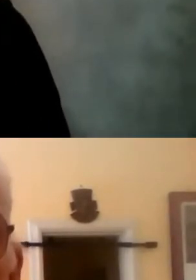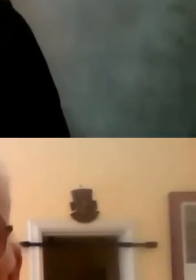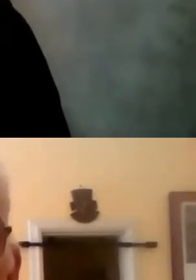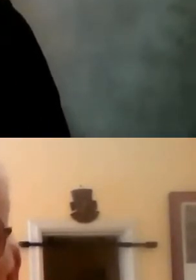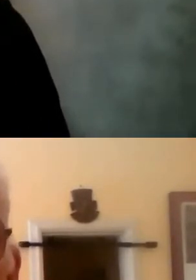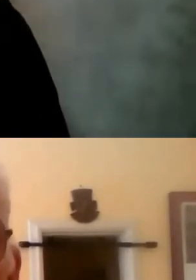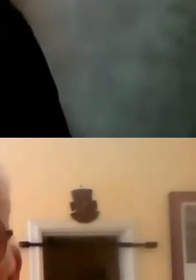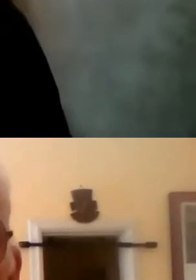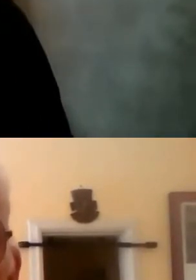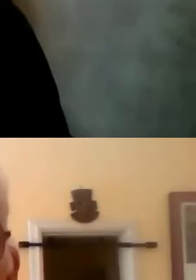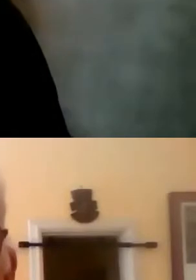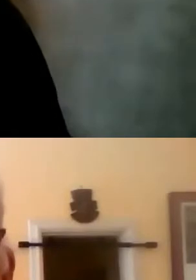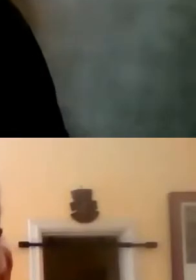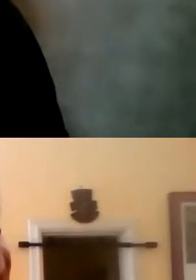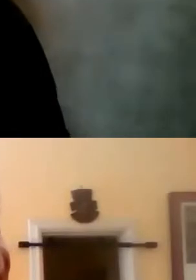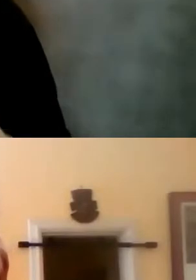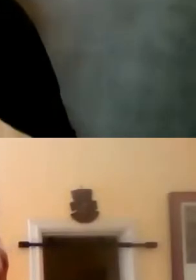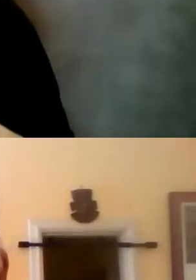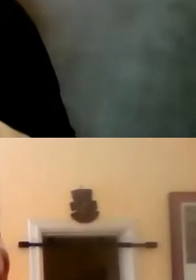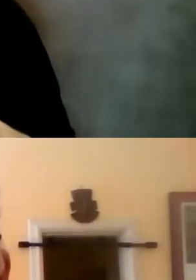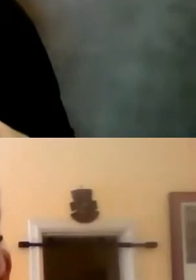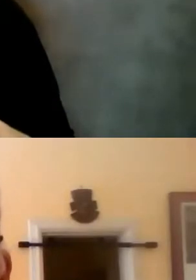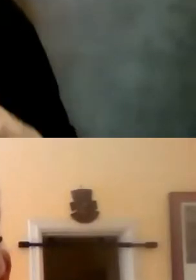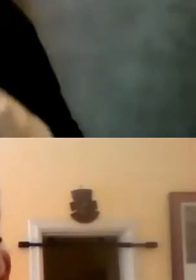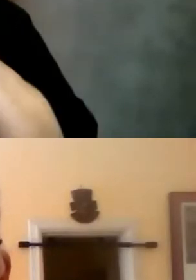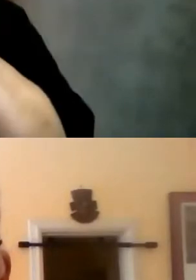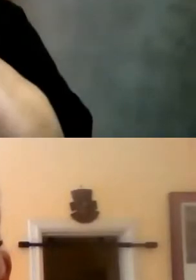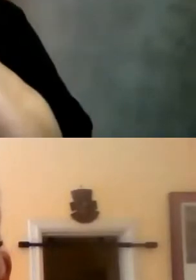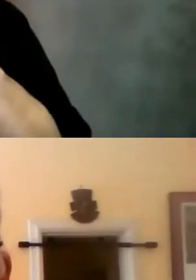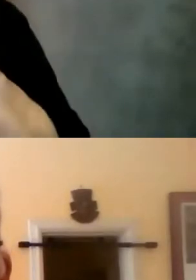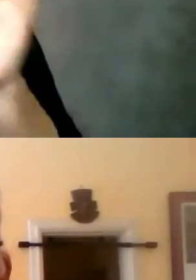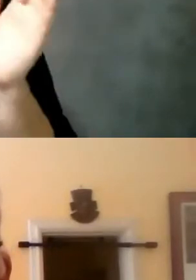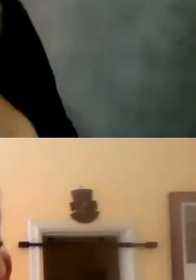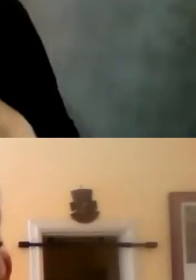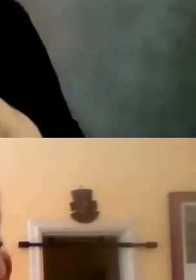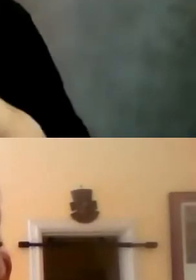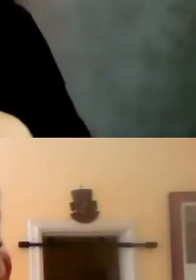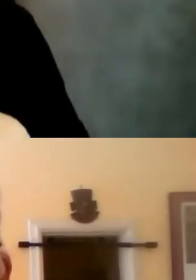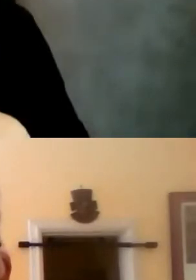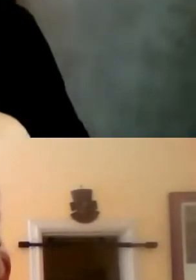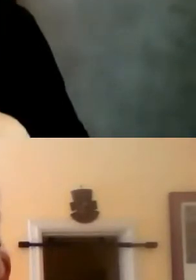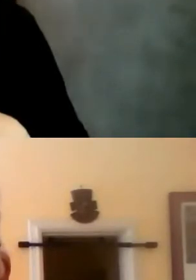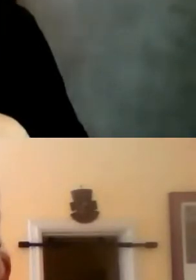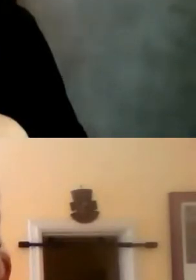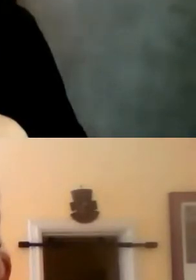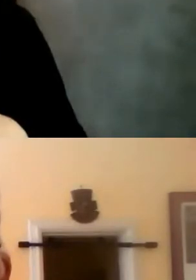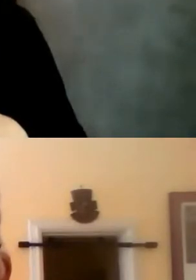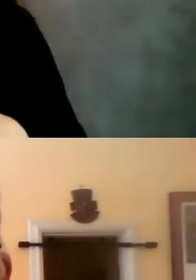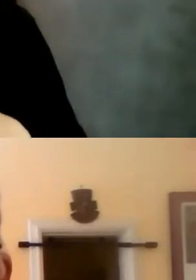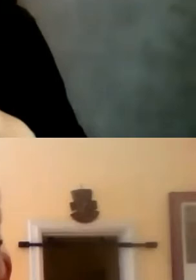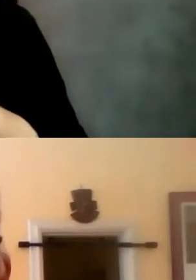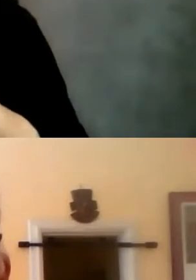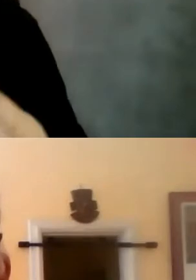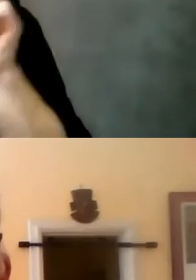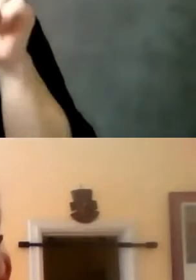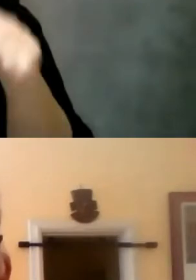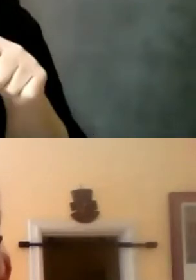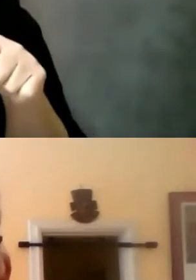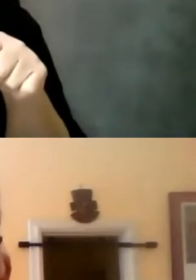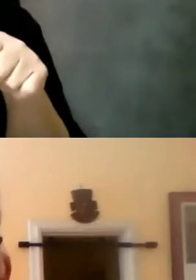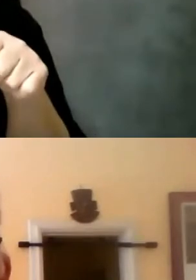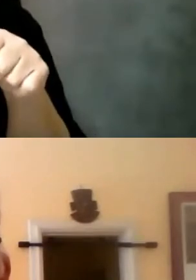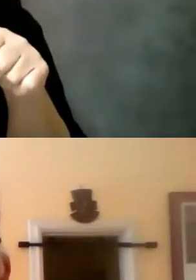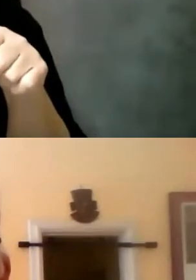in the curriculum? Example of a small bias? Yes. Well, it could be that, after you